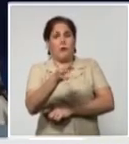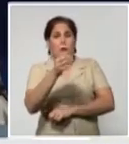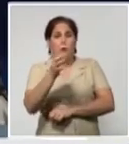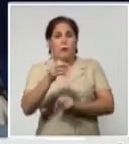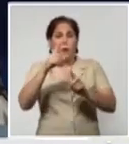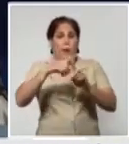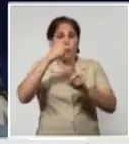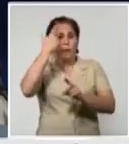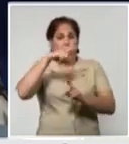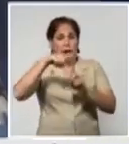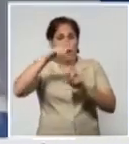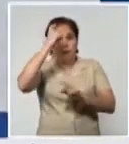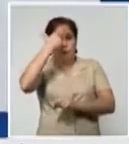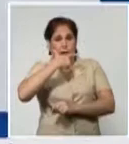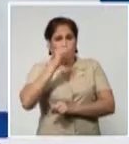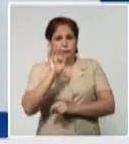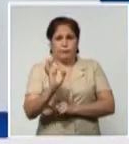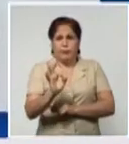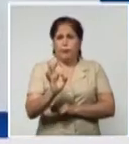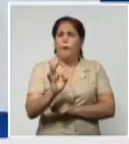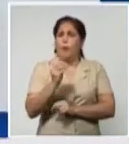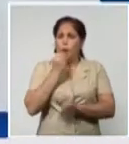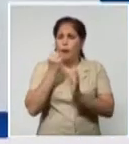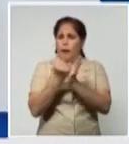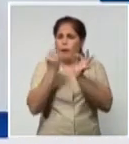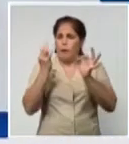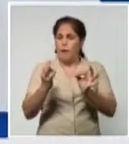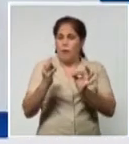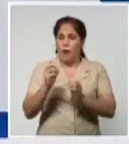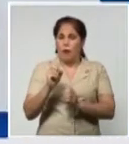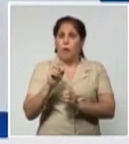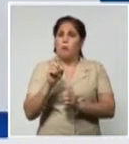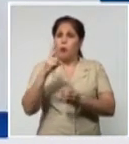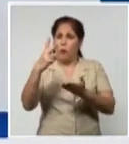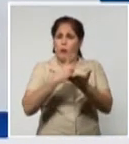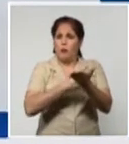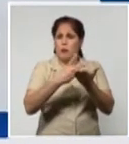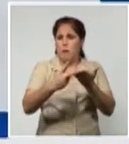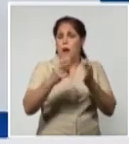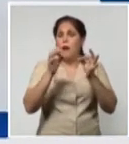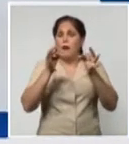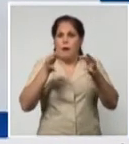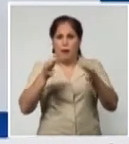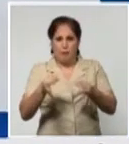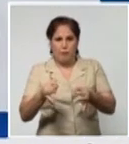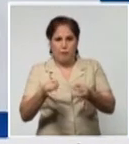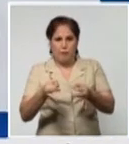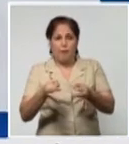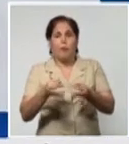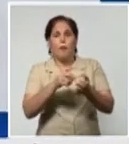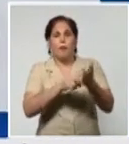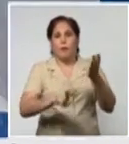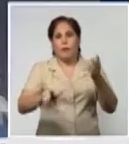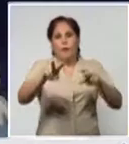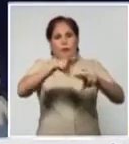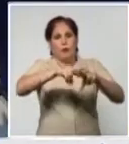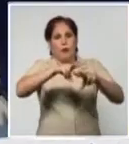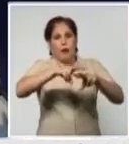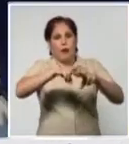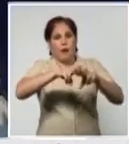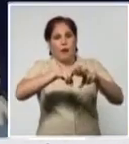the capital today has an incidence rate of confirmed cases